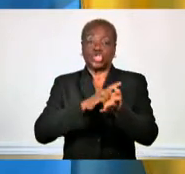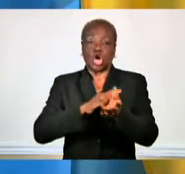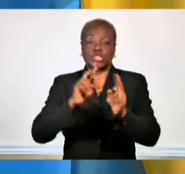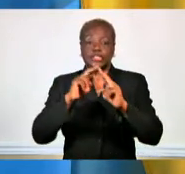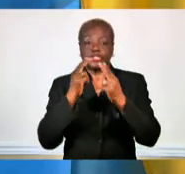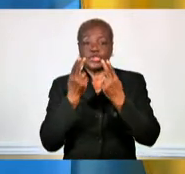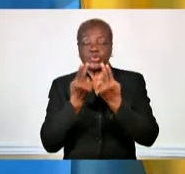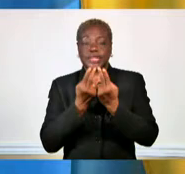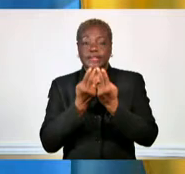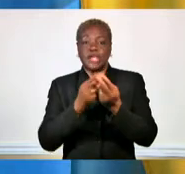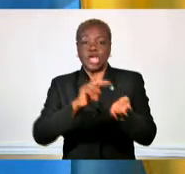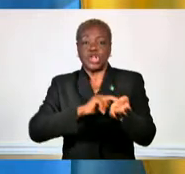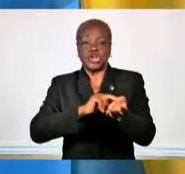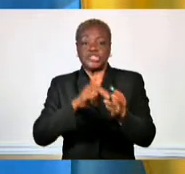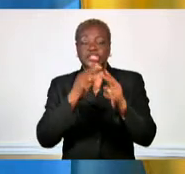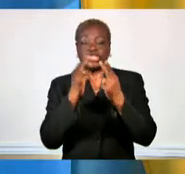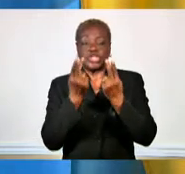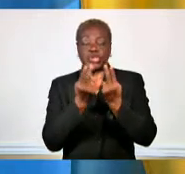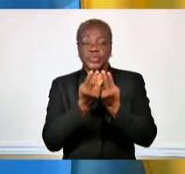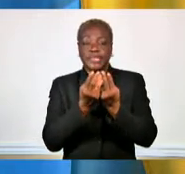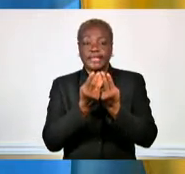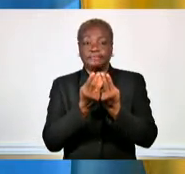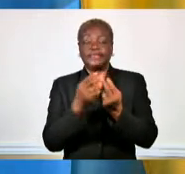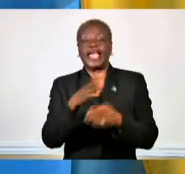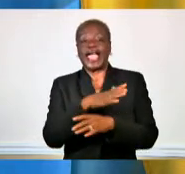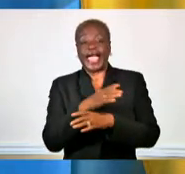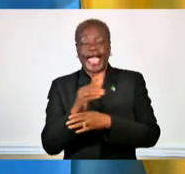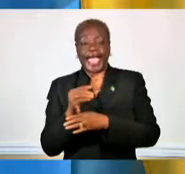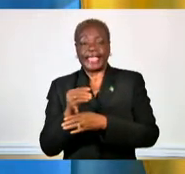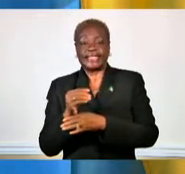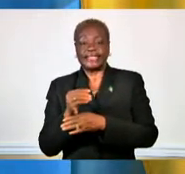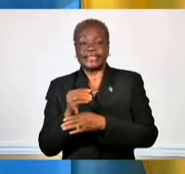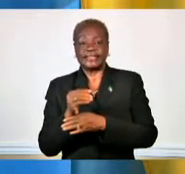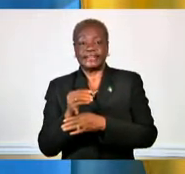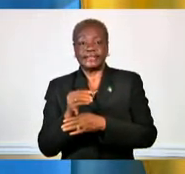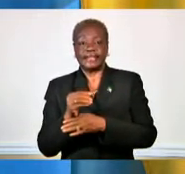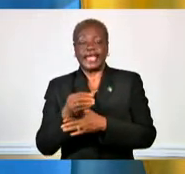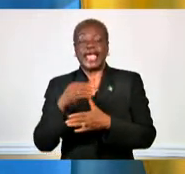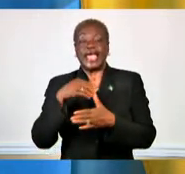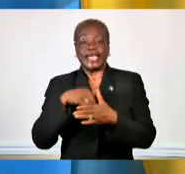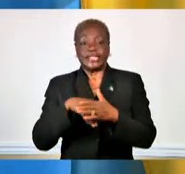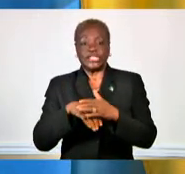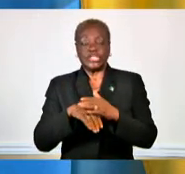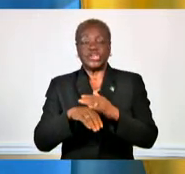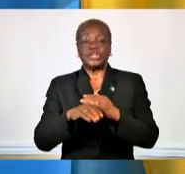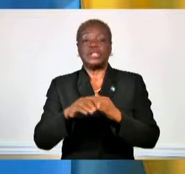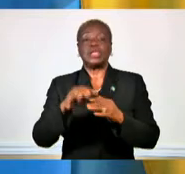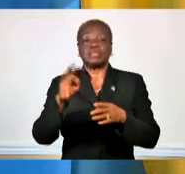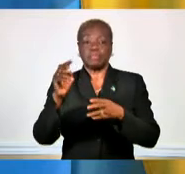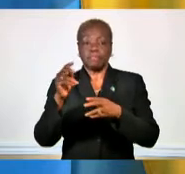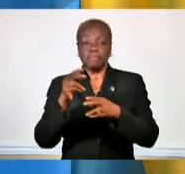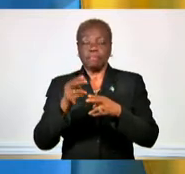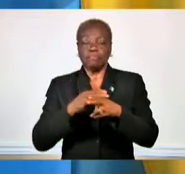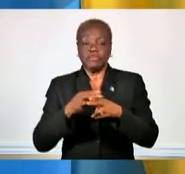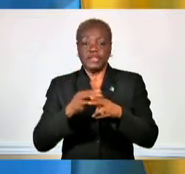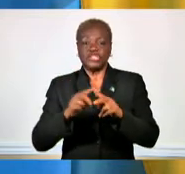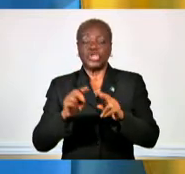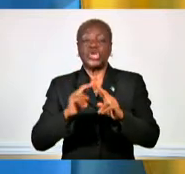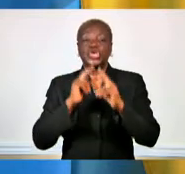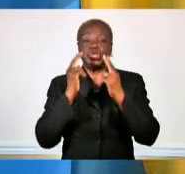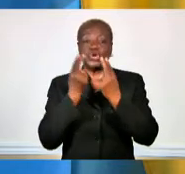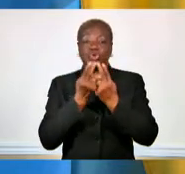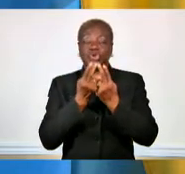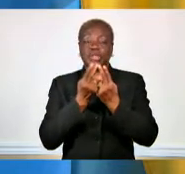Union, Nurses Union, and internal briefings to union representatives from